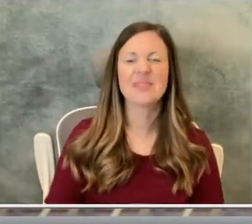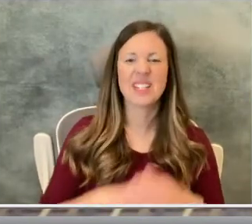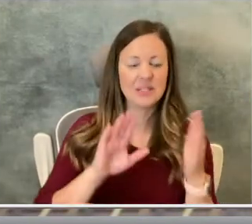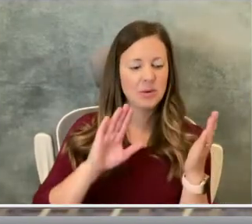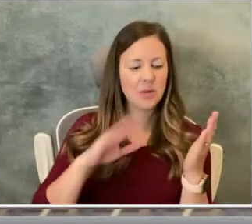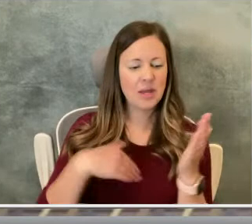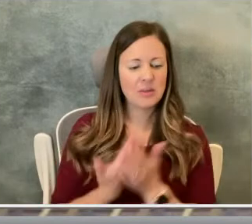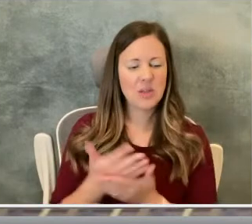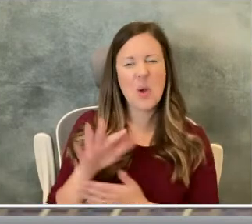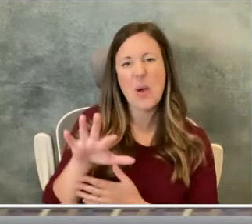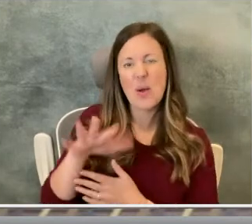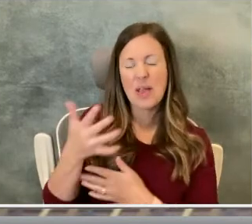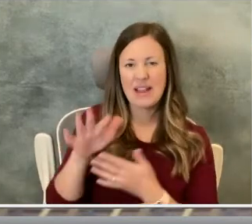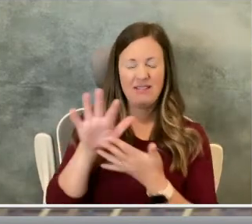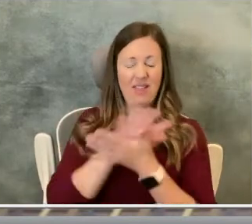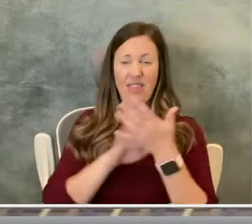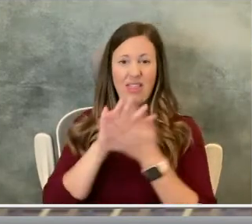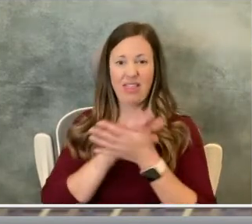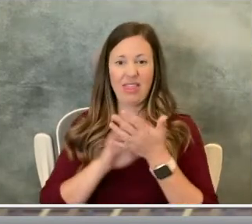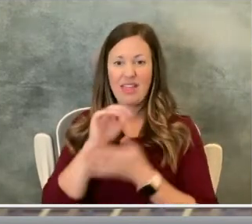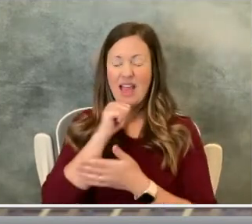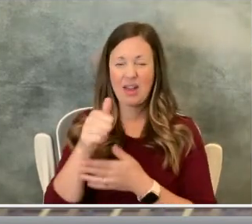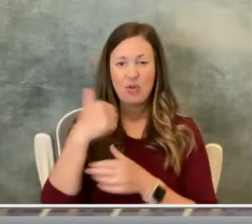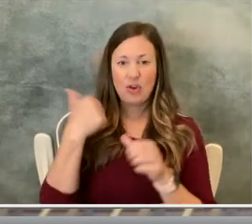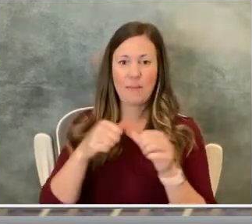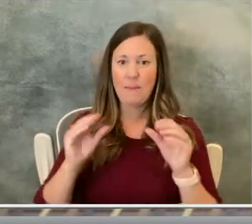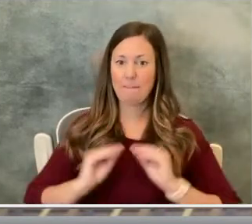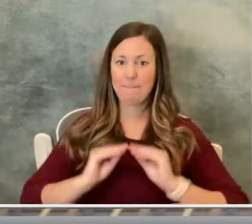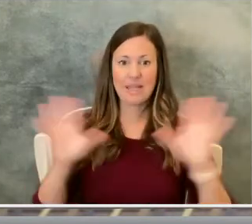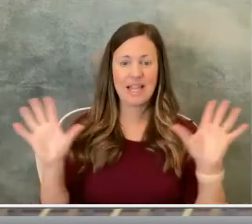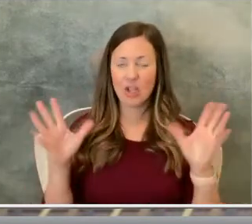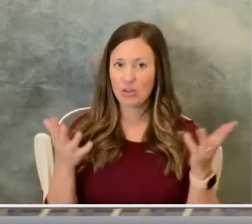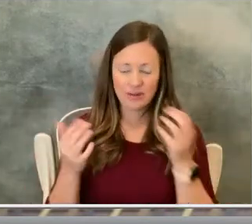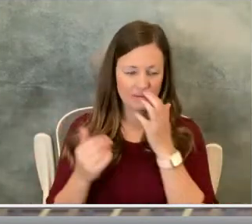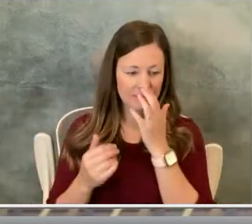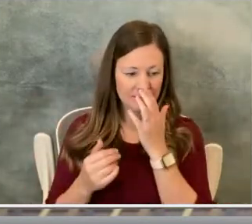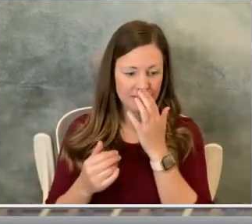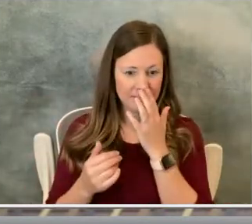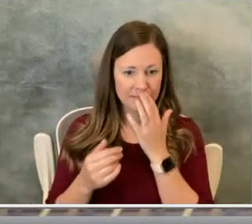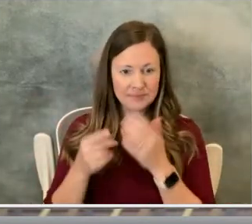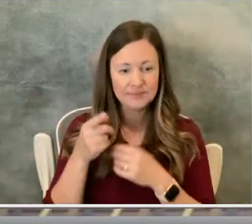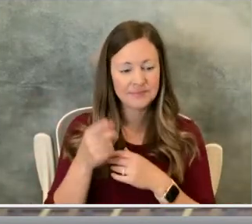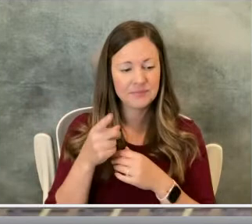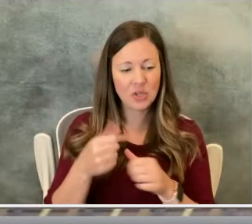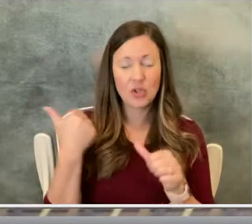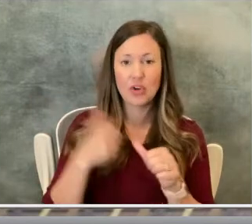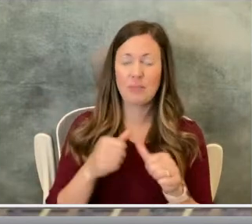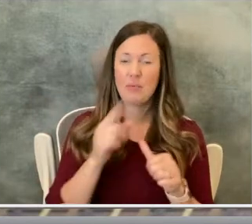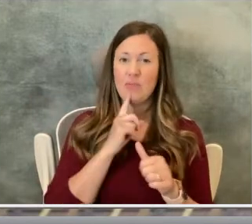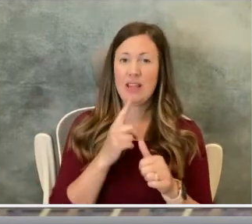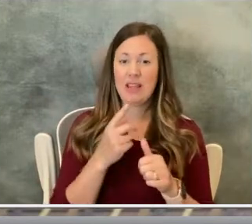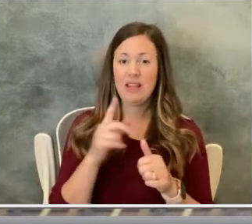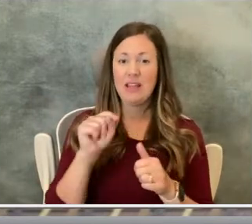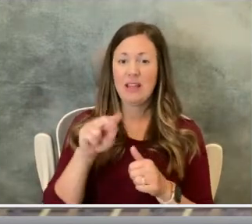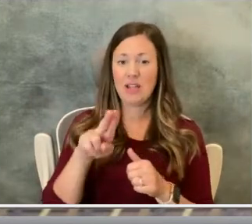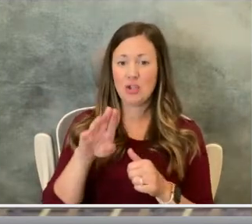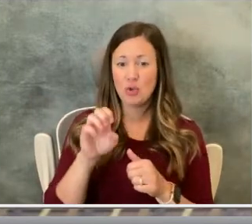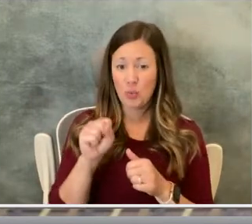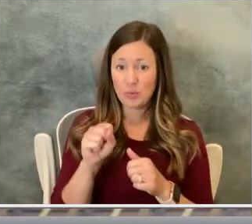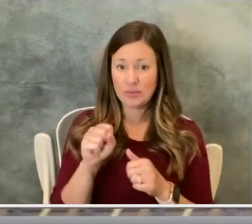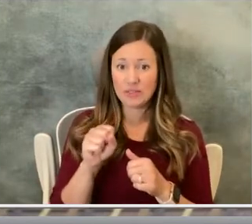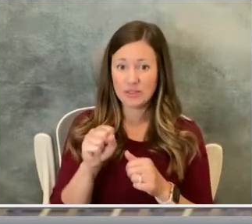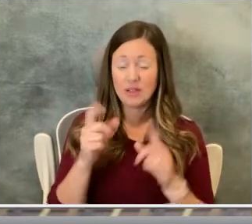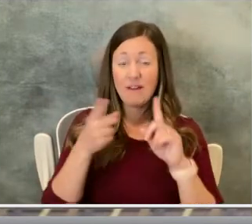I don't know. You just remember having 2 giant tubes come out of your thighs to then be able to pump blood to the rest of your